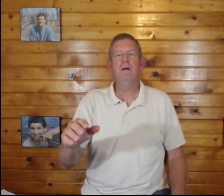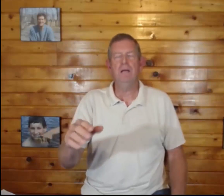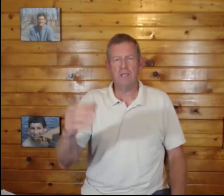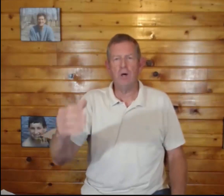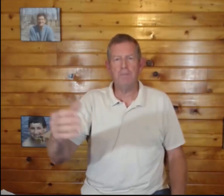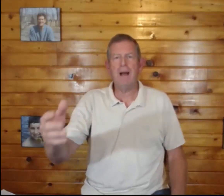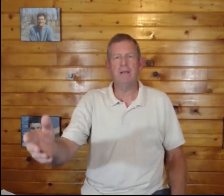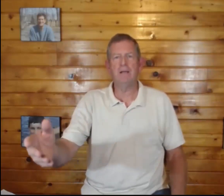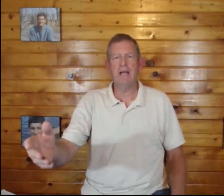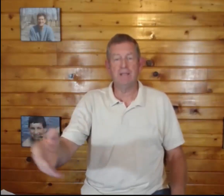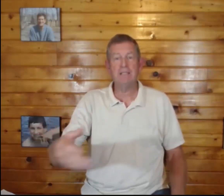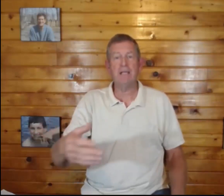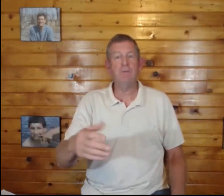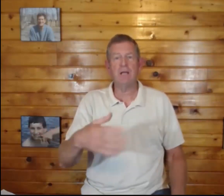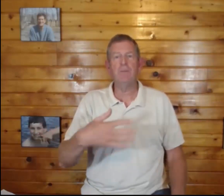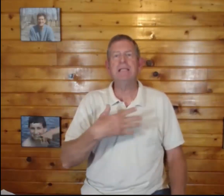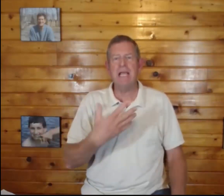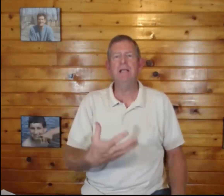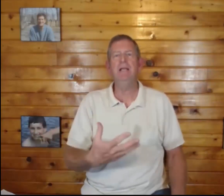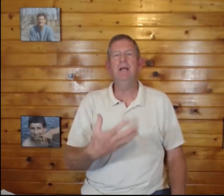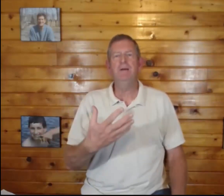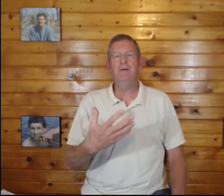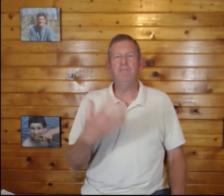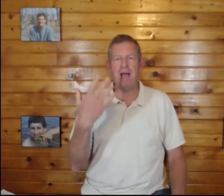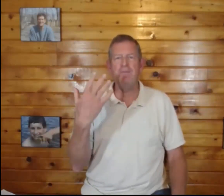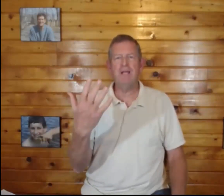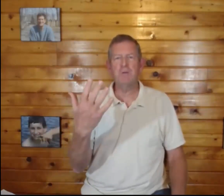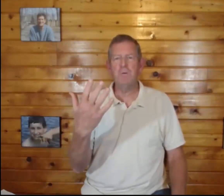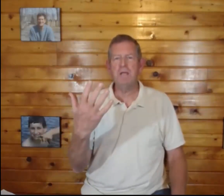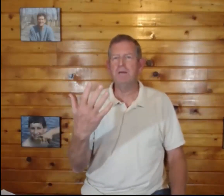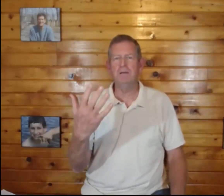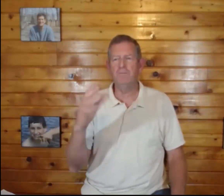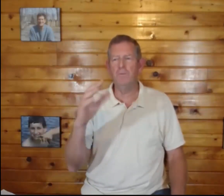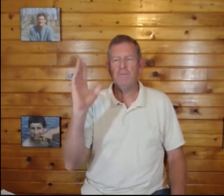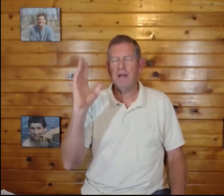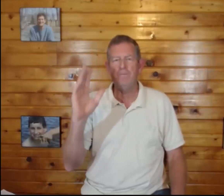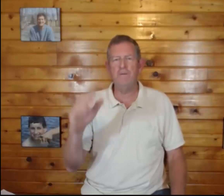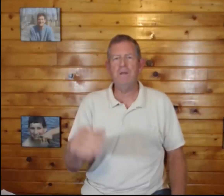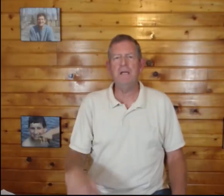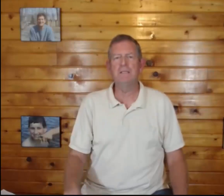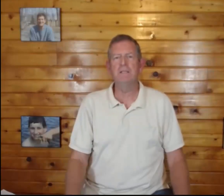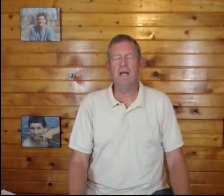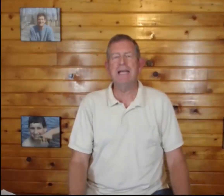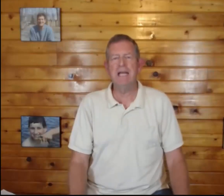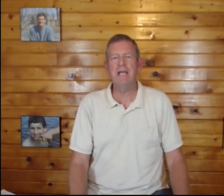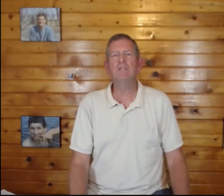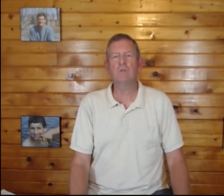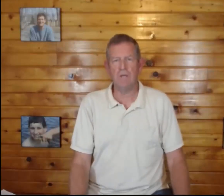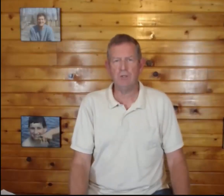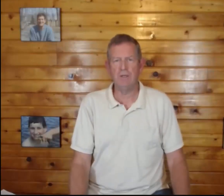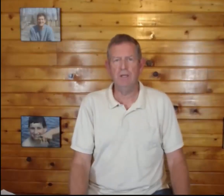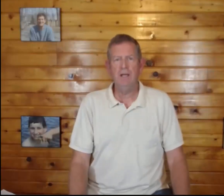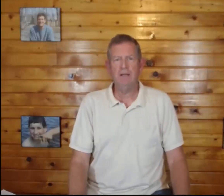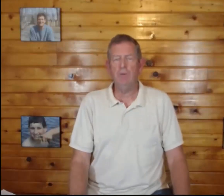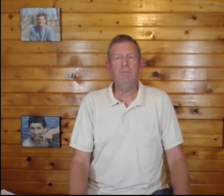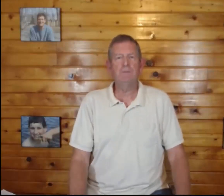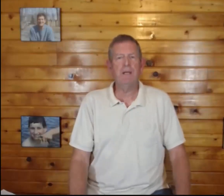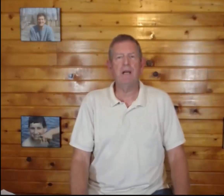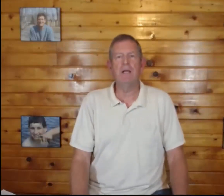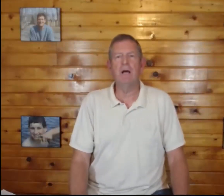half had gone by in class. And I'm talking about daily, 5 days a week, 45, 50 minutes a day instruction.